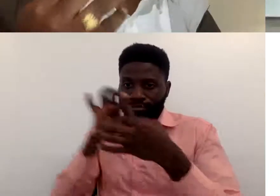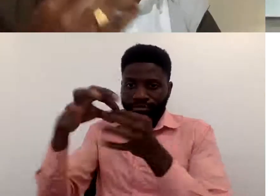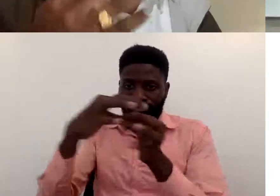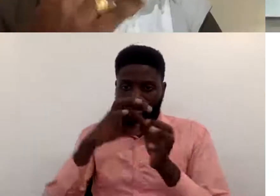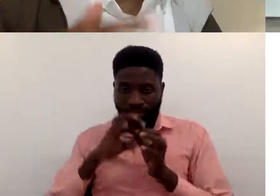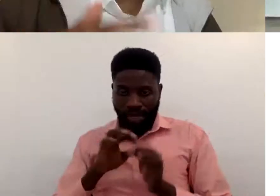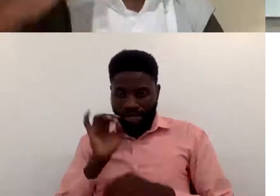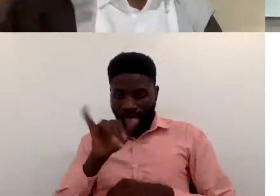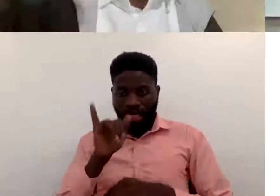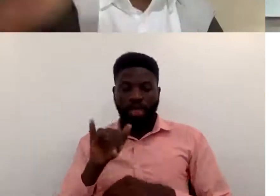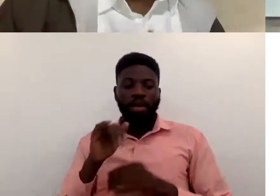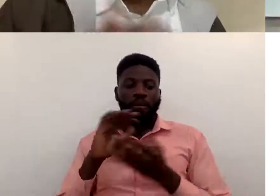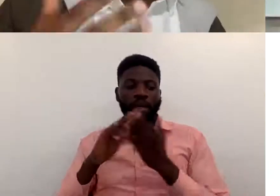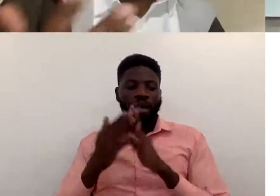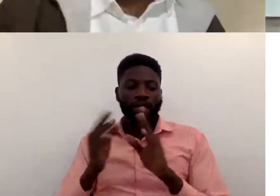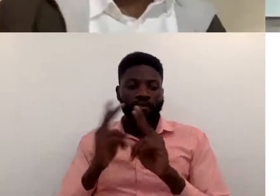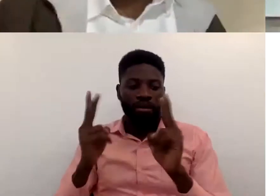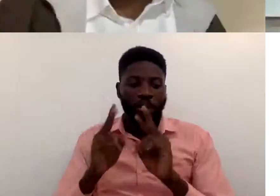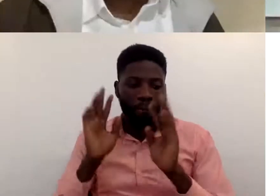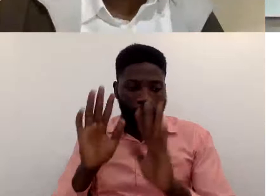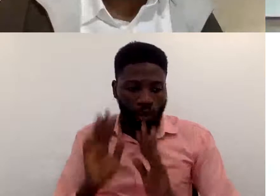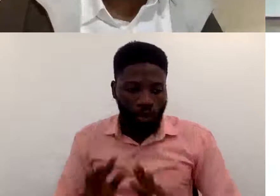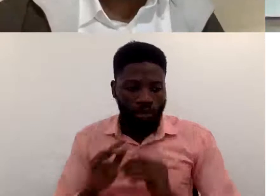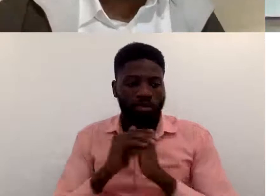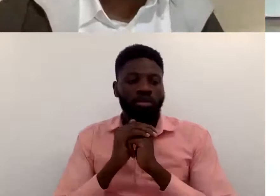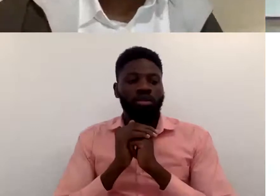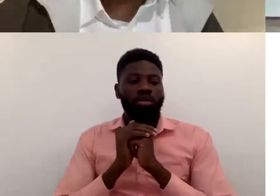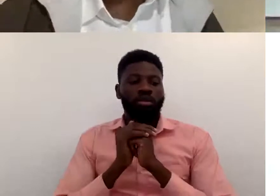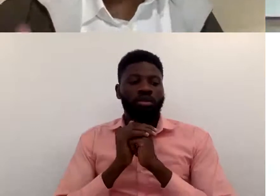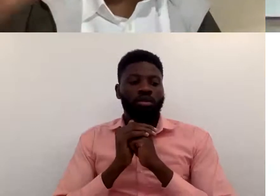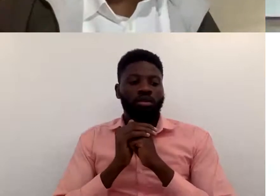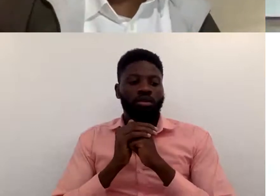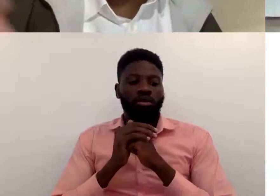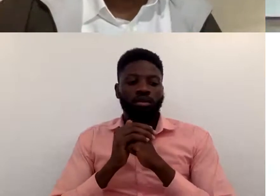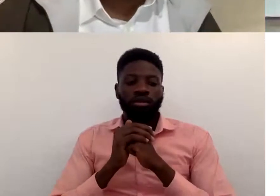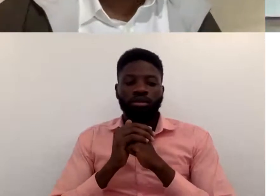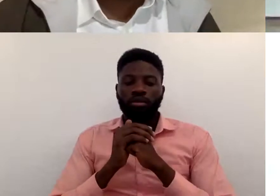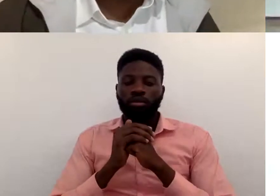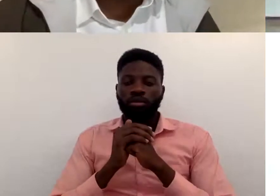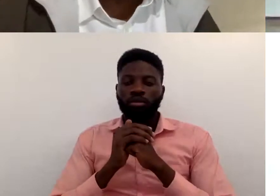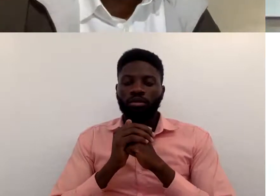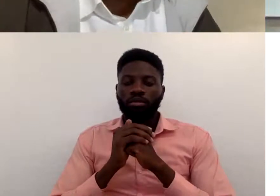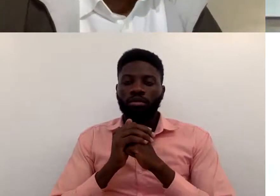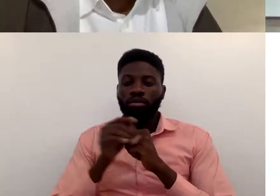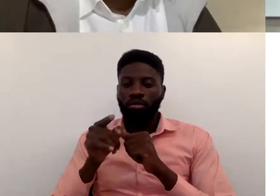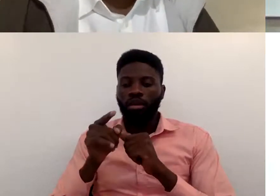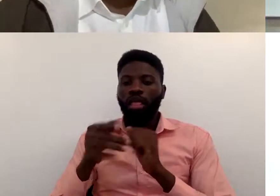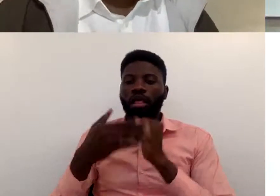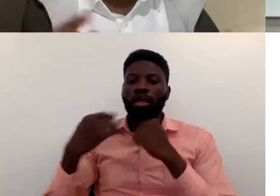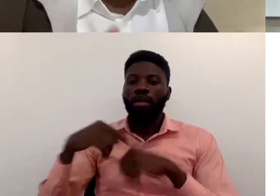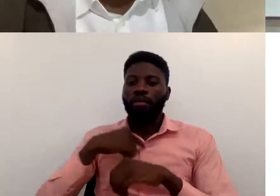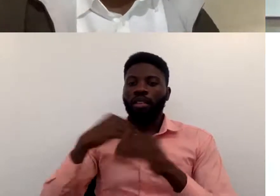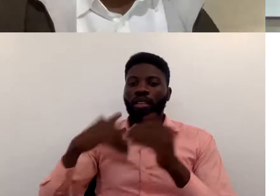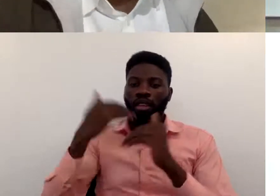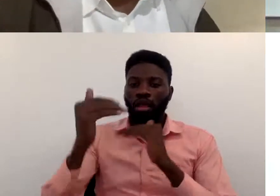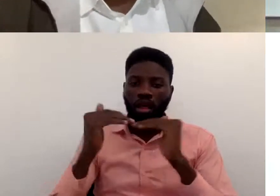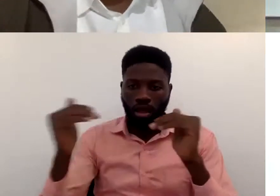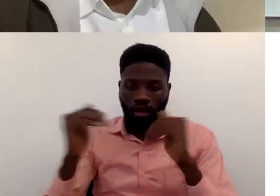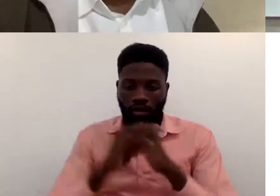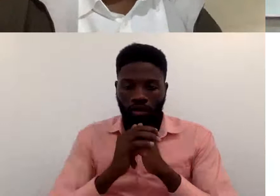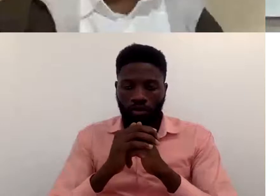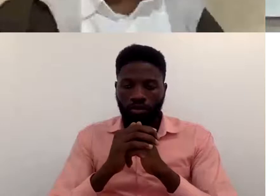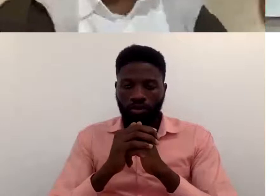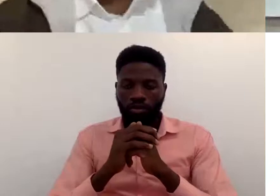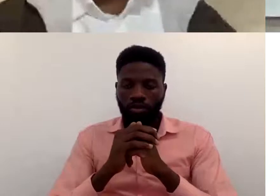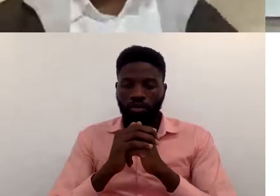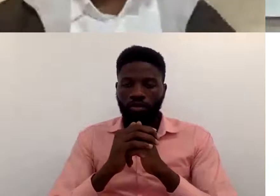it becomes very crucial, more so, for example, in the workspace, to take us to the next level. Now, with all the pathways